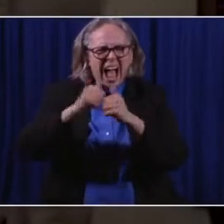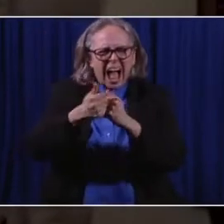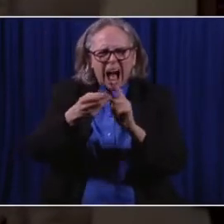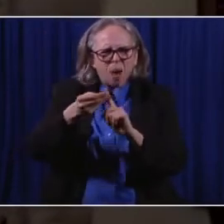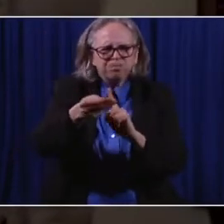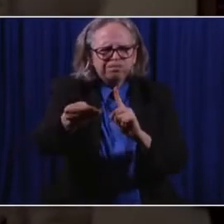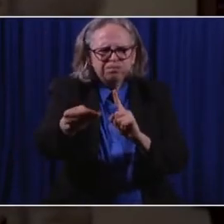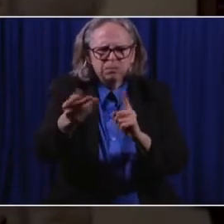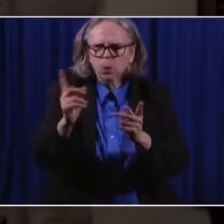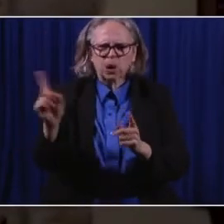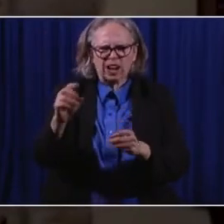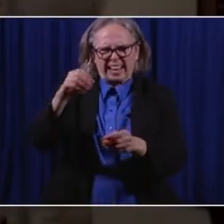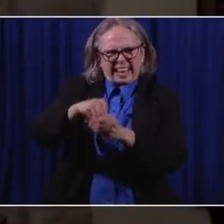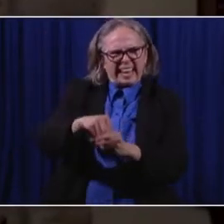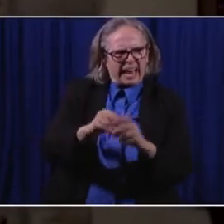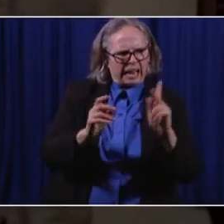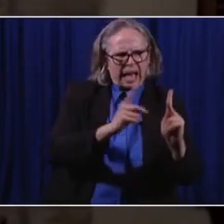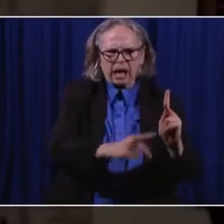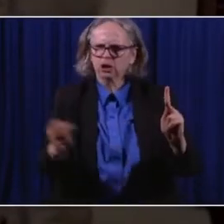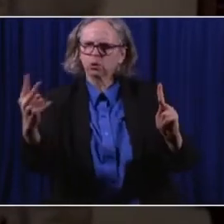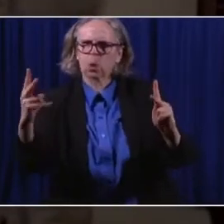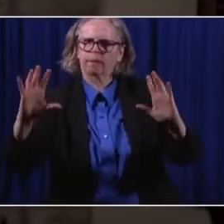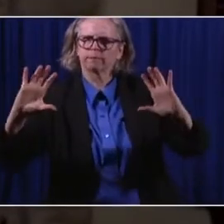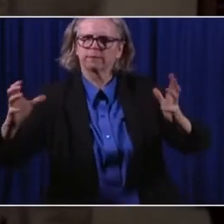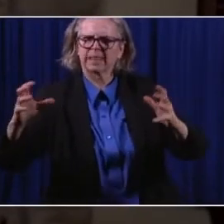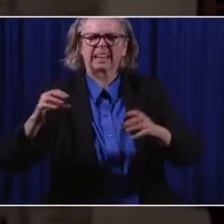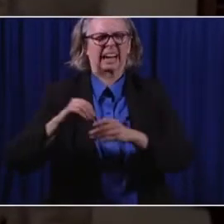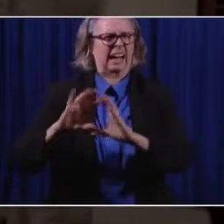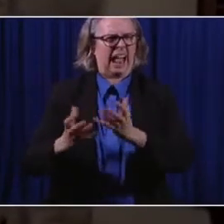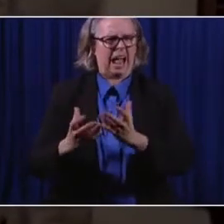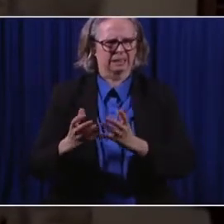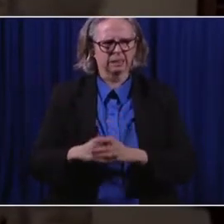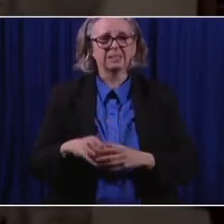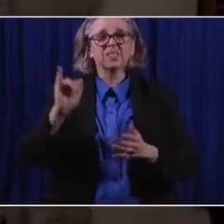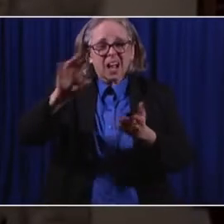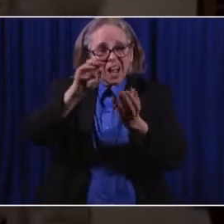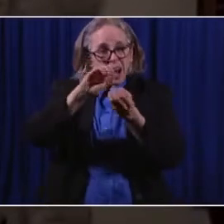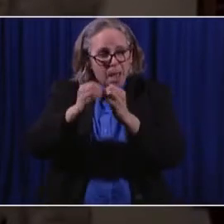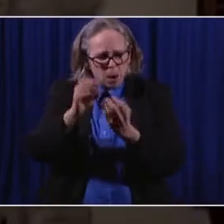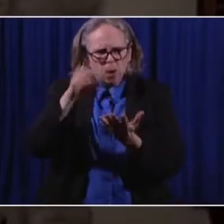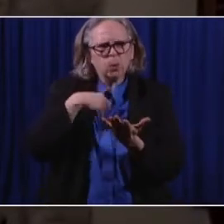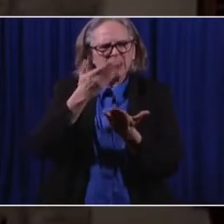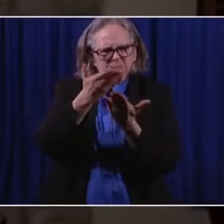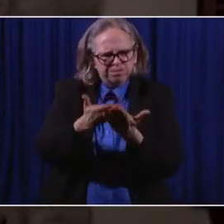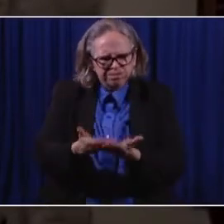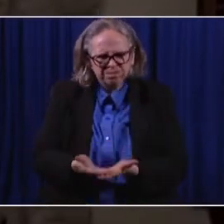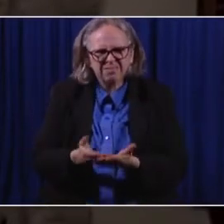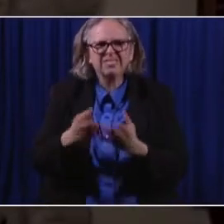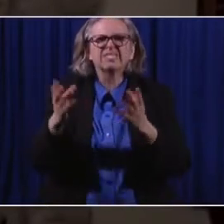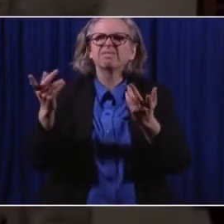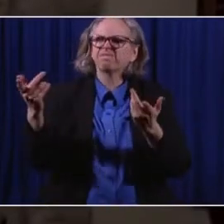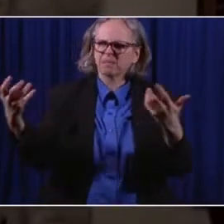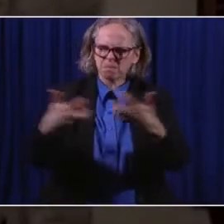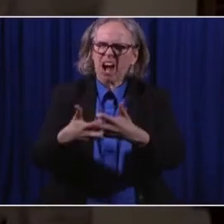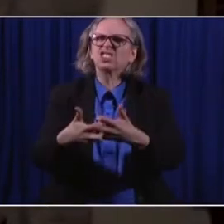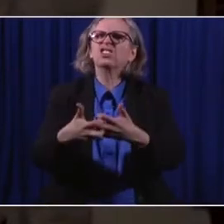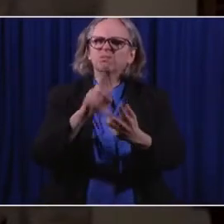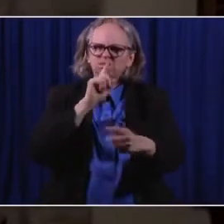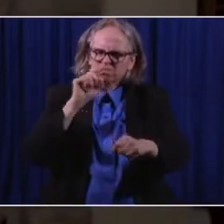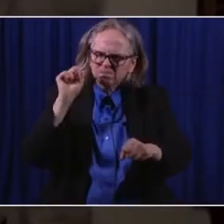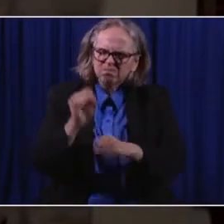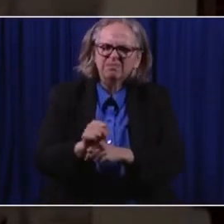and hearing anecdotally in our schools, and that is that as long as students in the classroom wear masks, as long as they